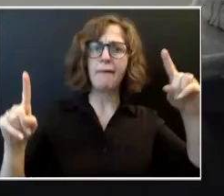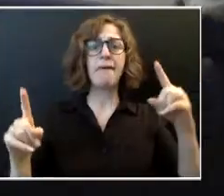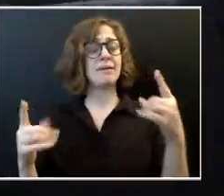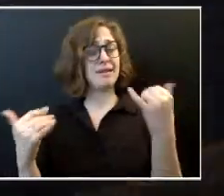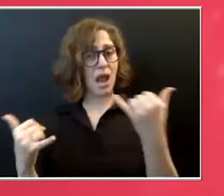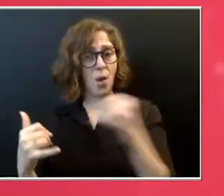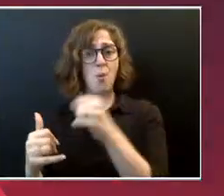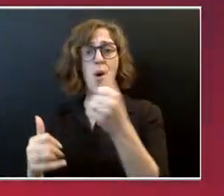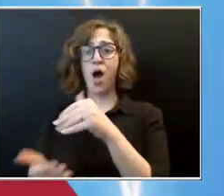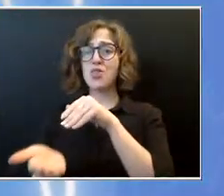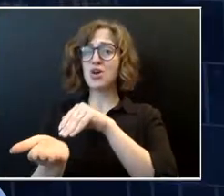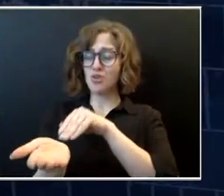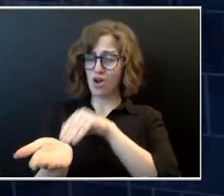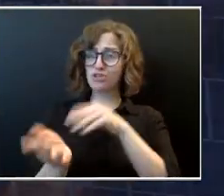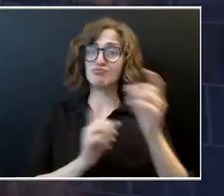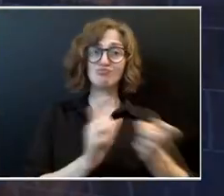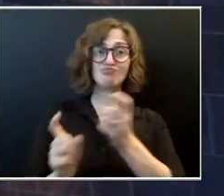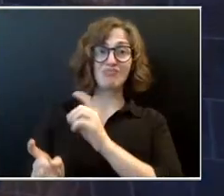patients.